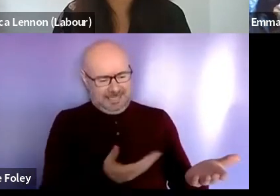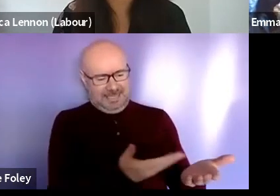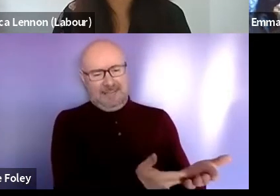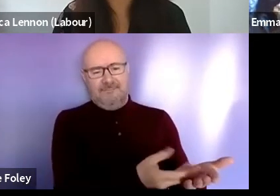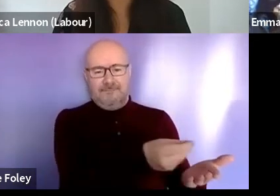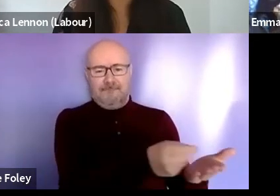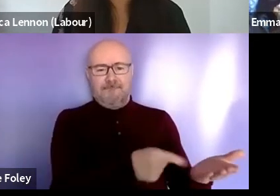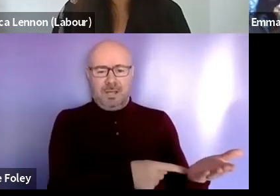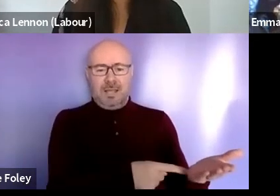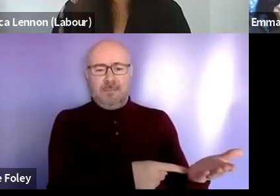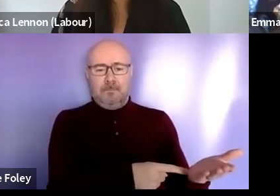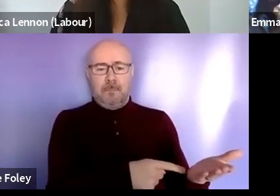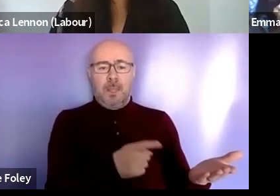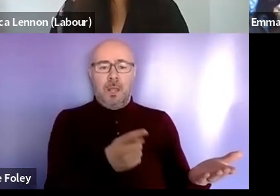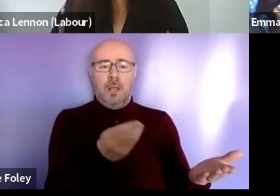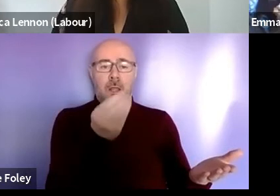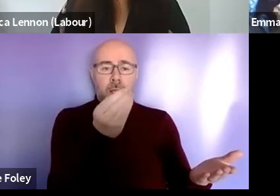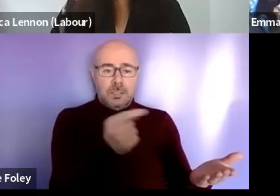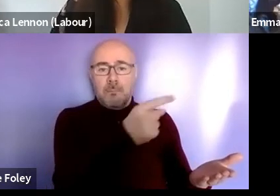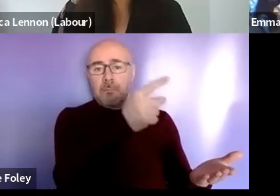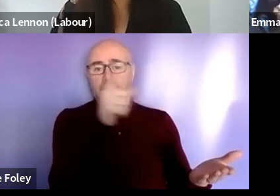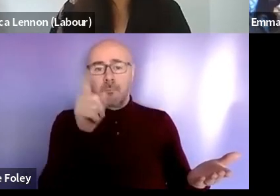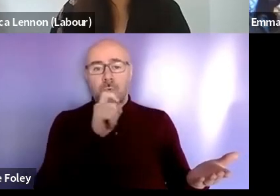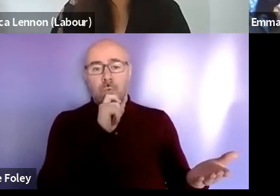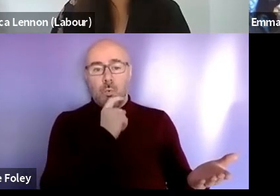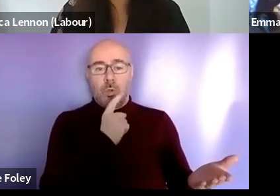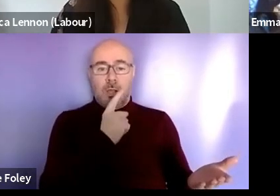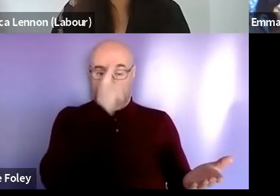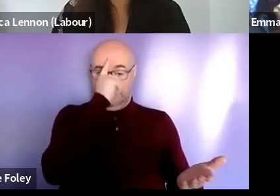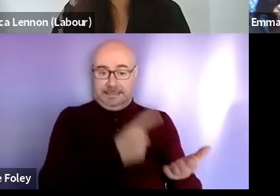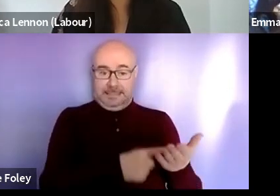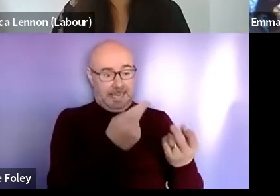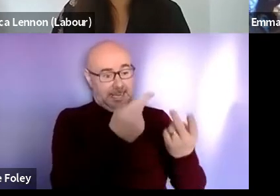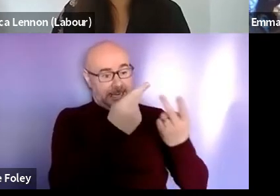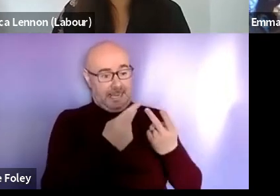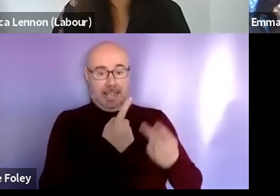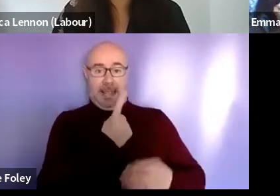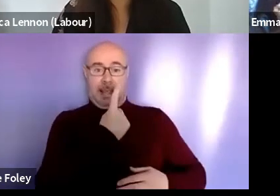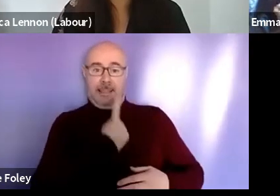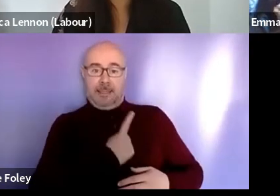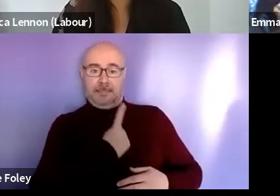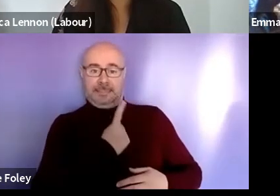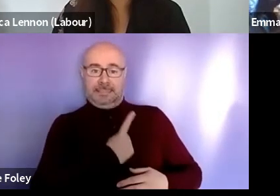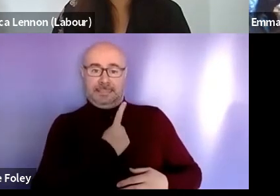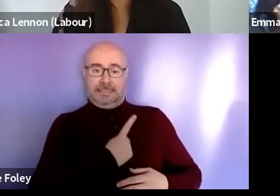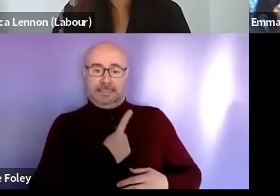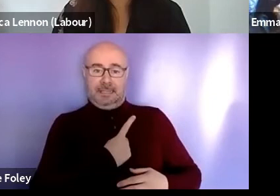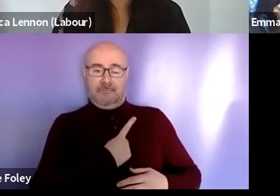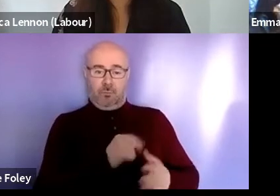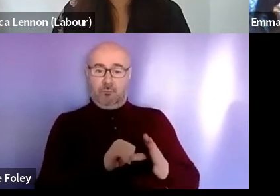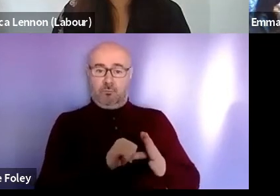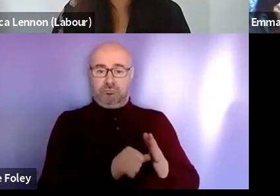elements of people taking on their own care that need and directing their own care that need challenged as well. I've spoken to